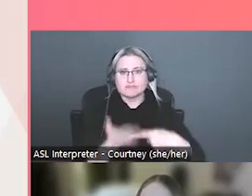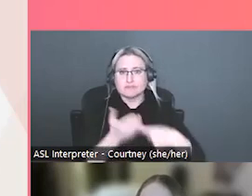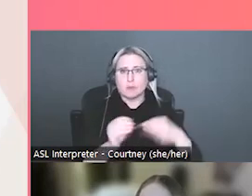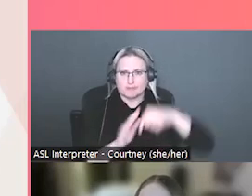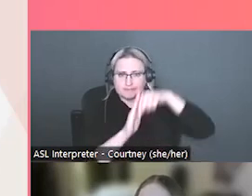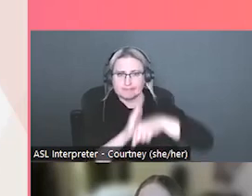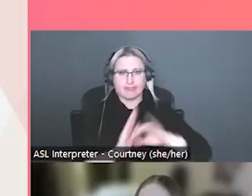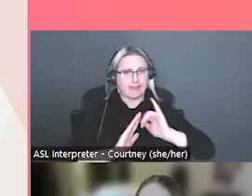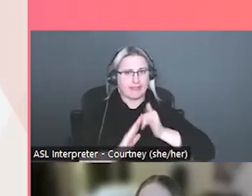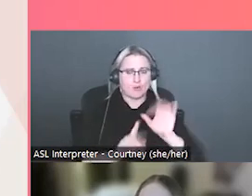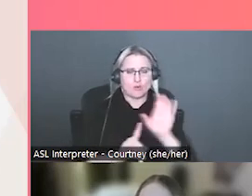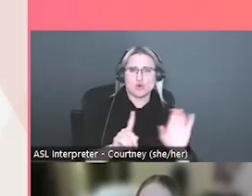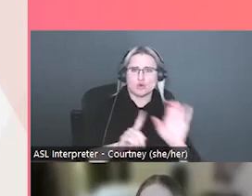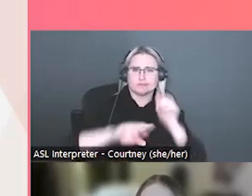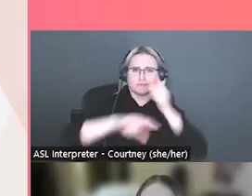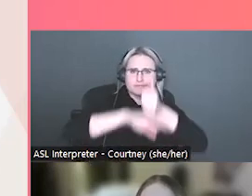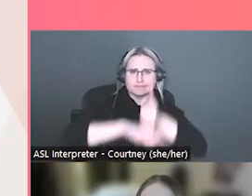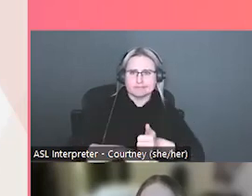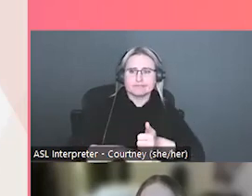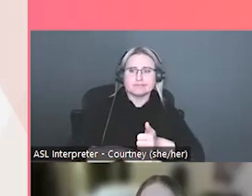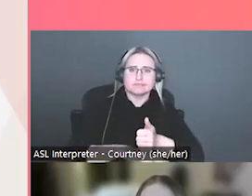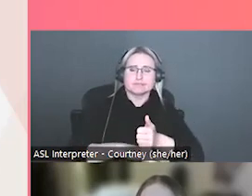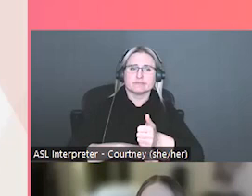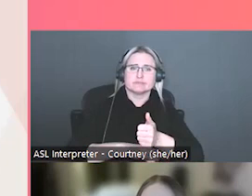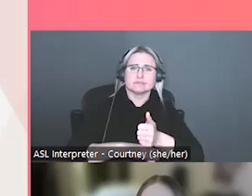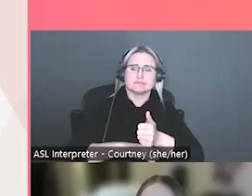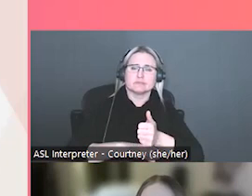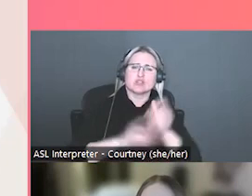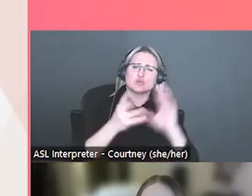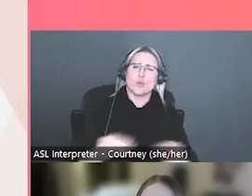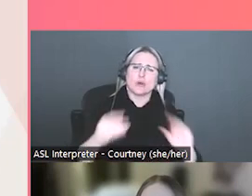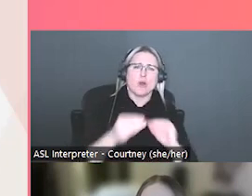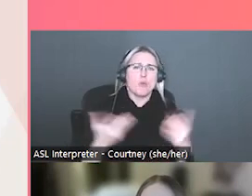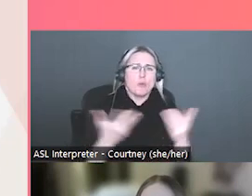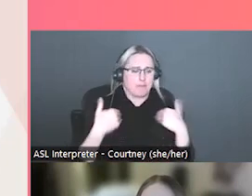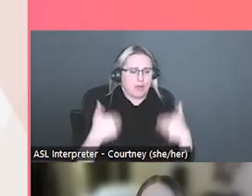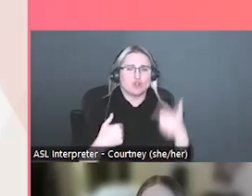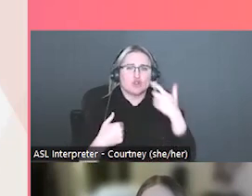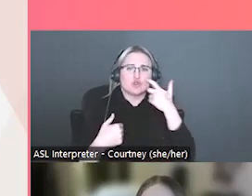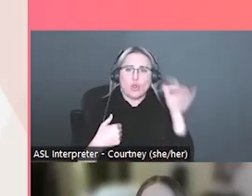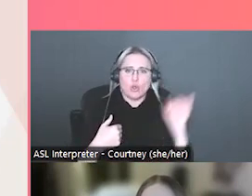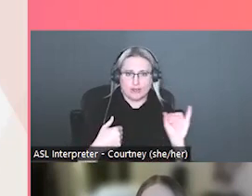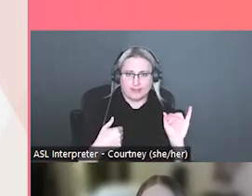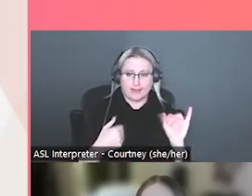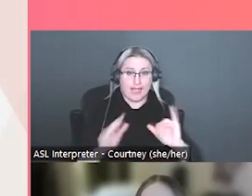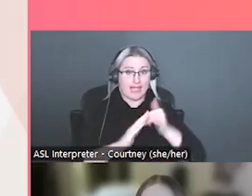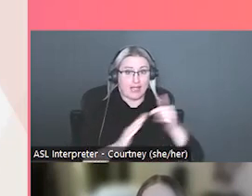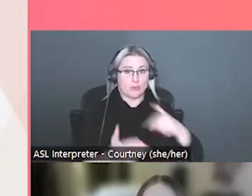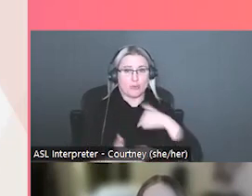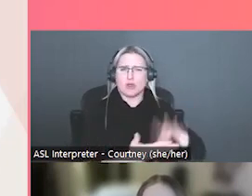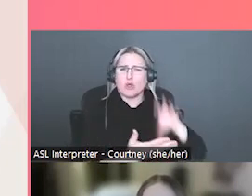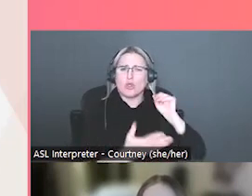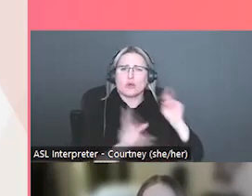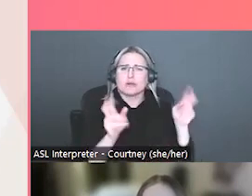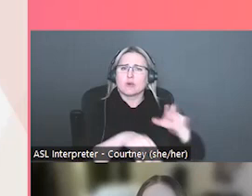on how cultural constructions present narratives on what a body should look like and how we learn of the